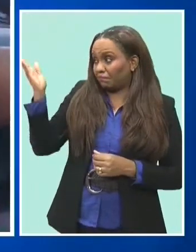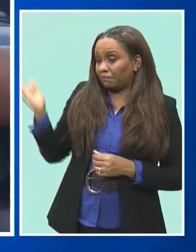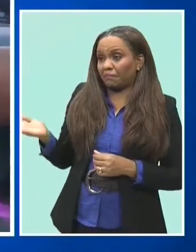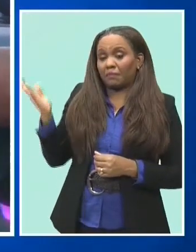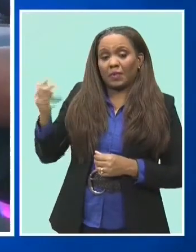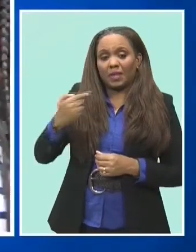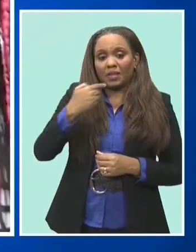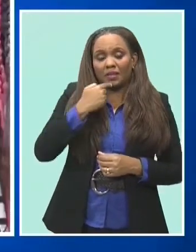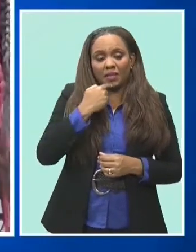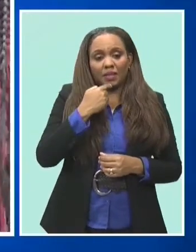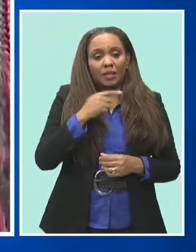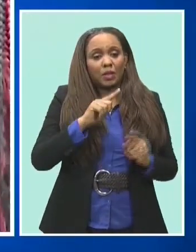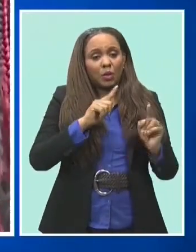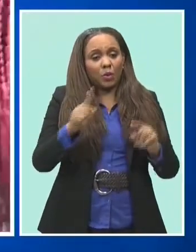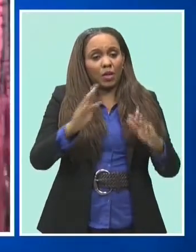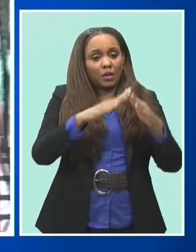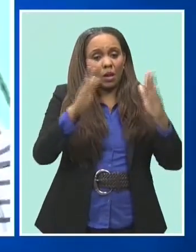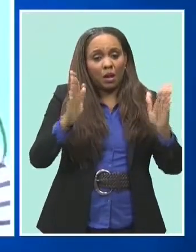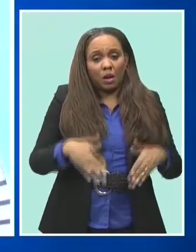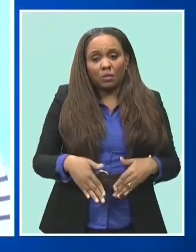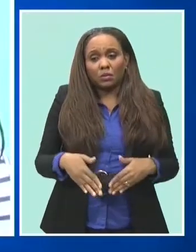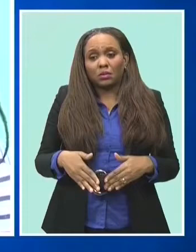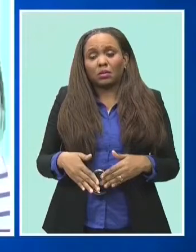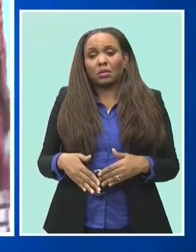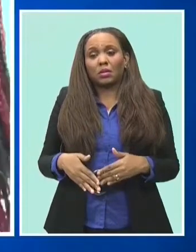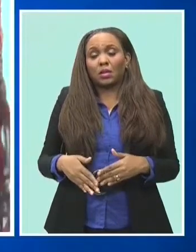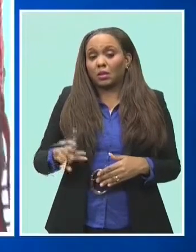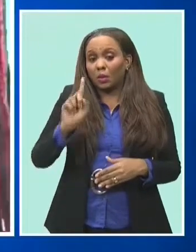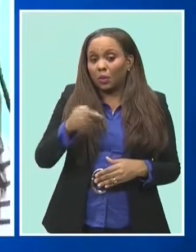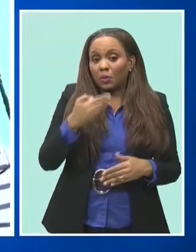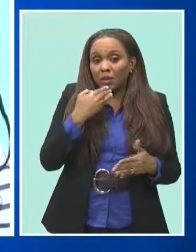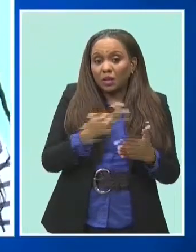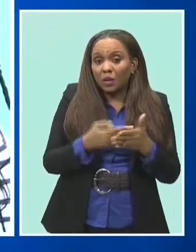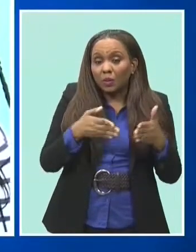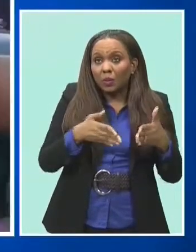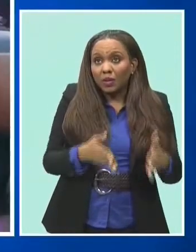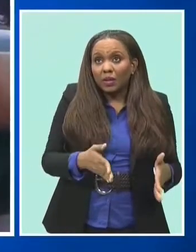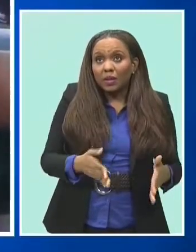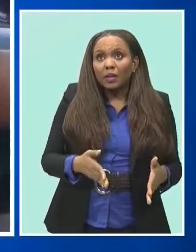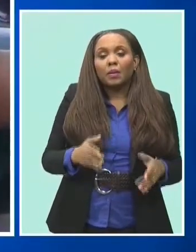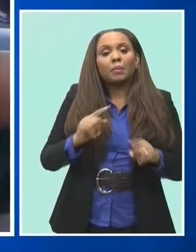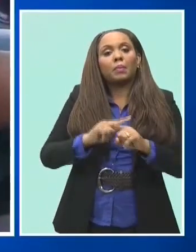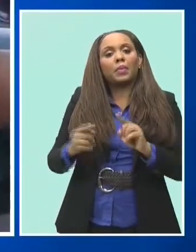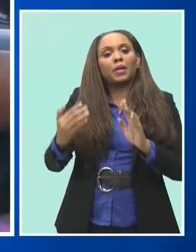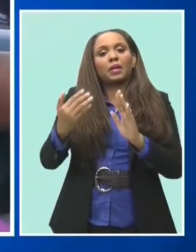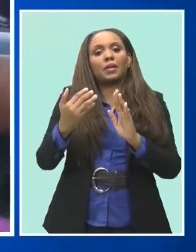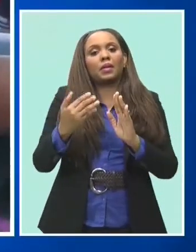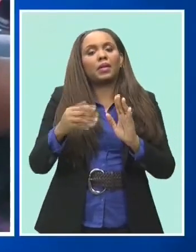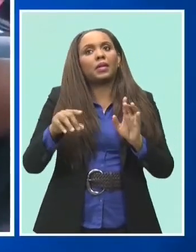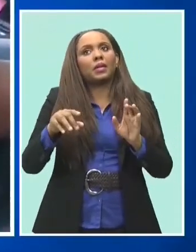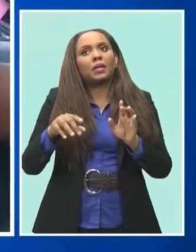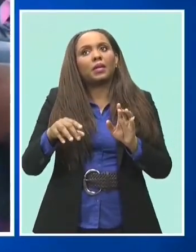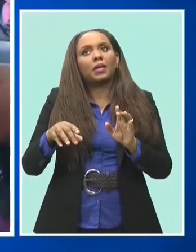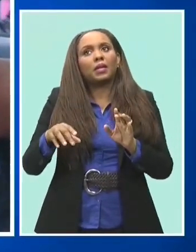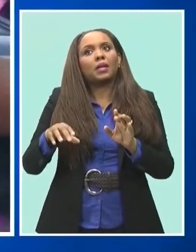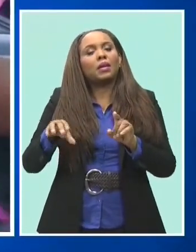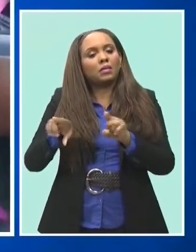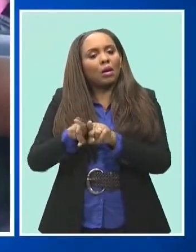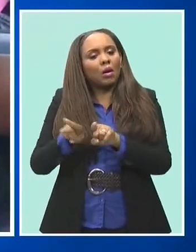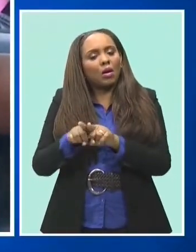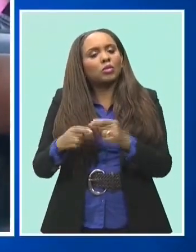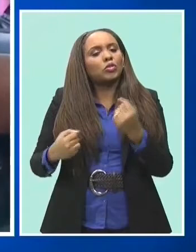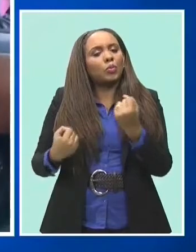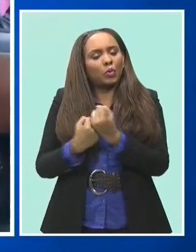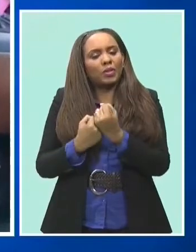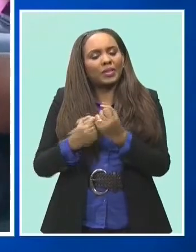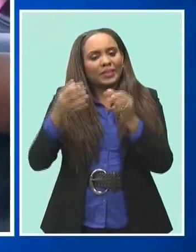that the house-to-house registration process is the only credible way to cleanse the list, has since thrown his support behind the Chair's decision.